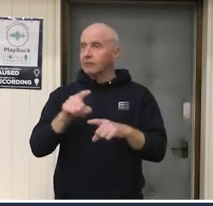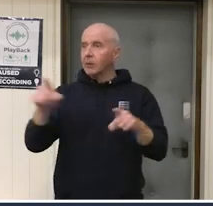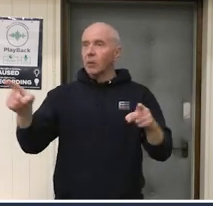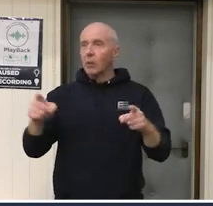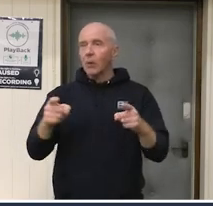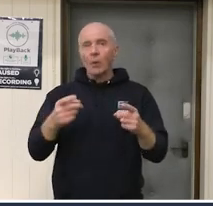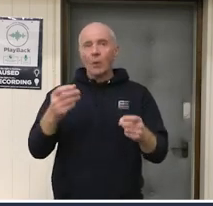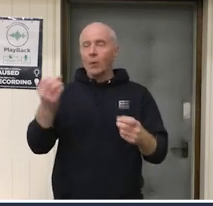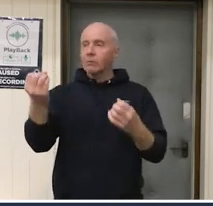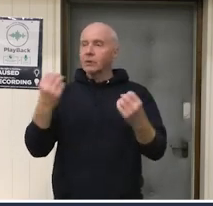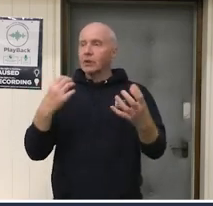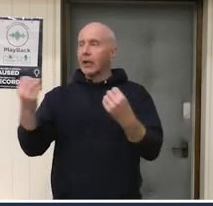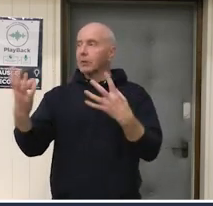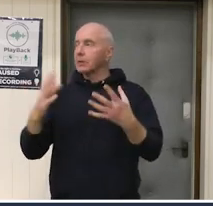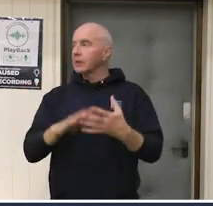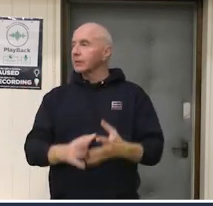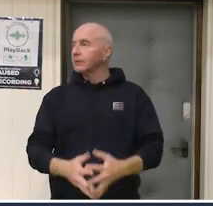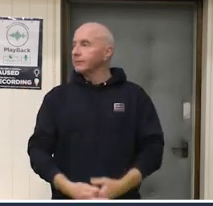things out, right?